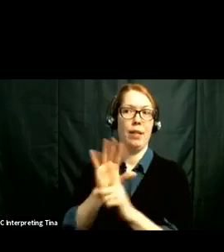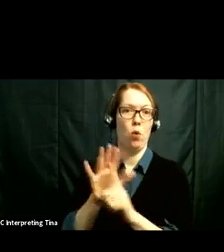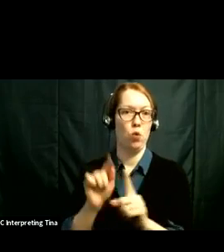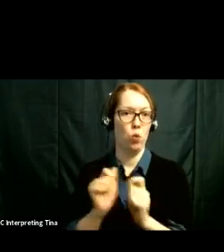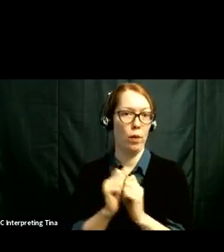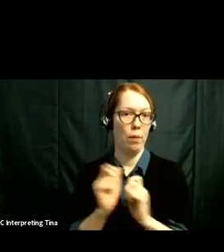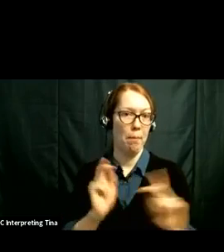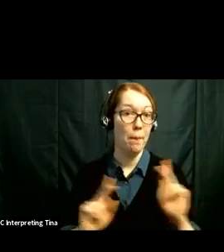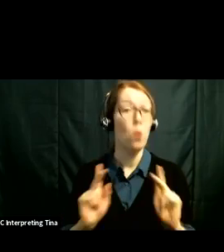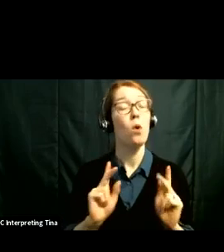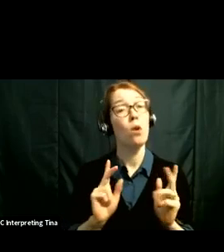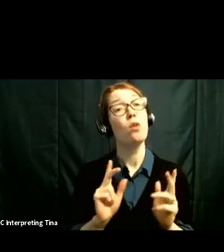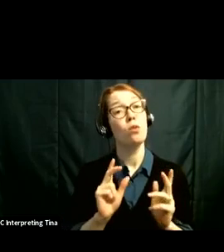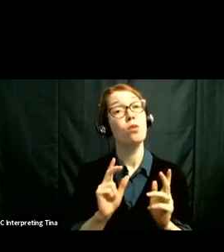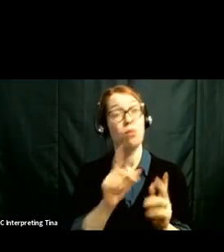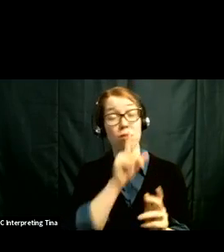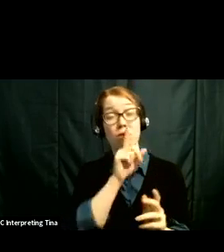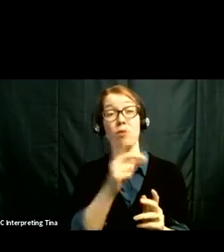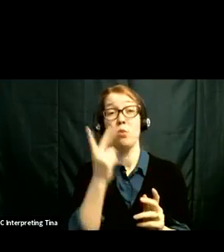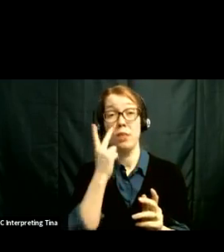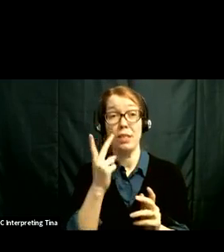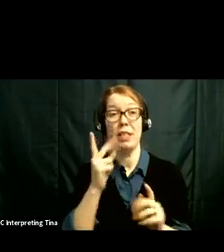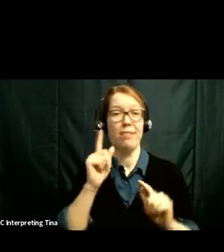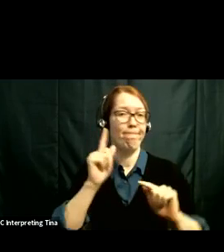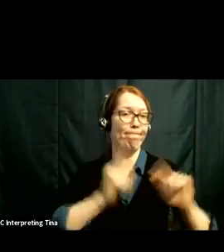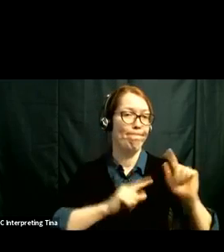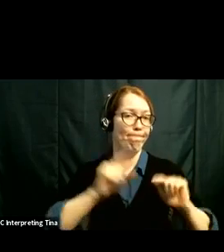are definitely seeing varying